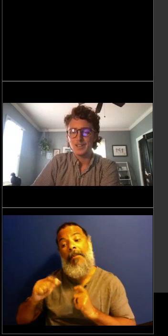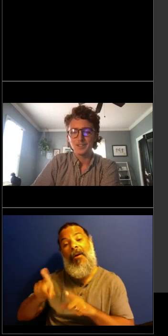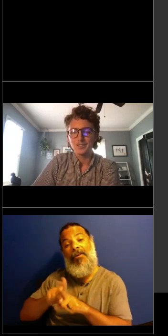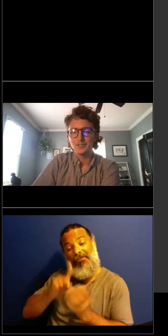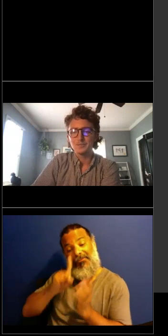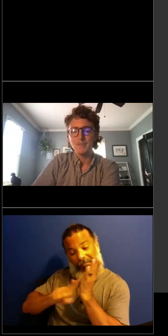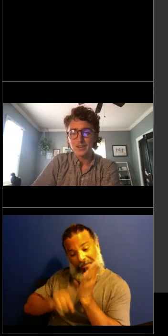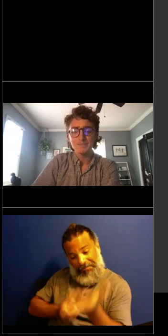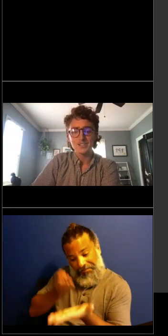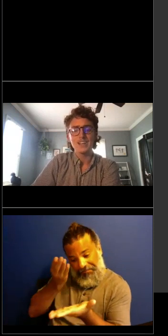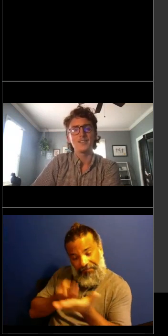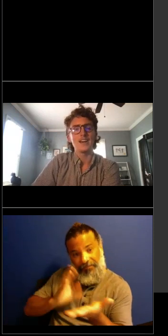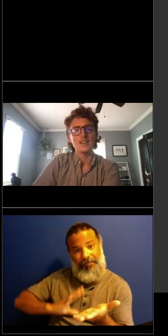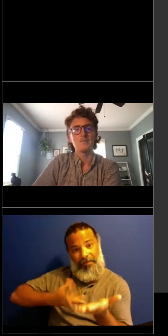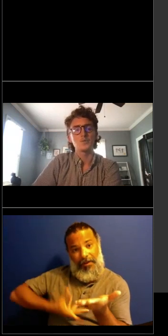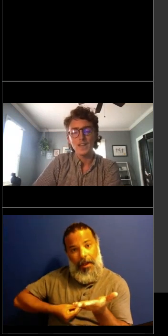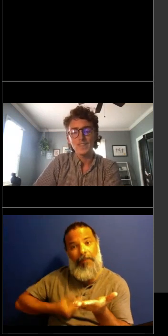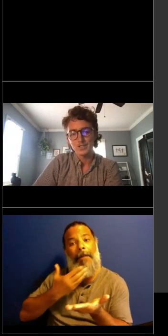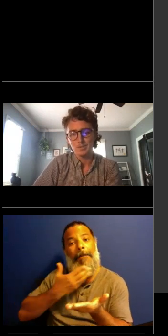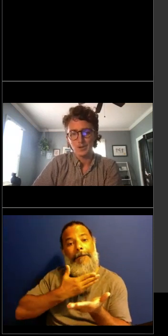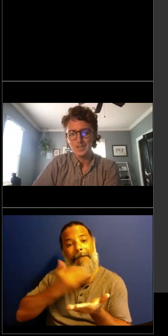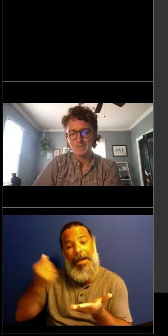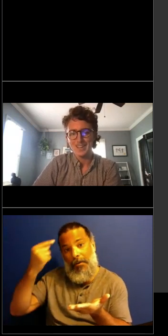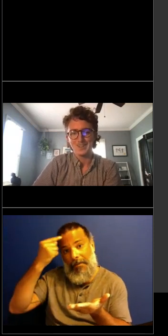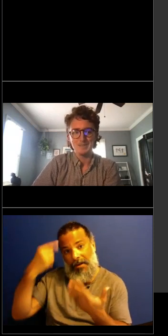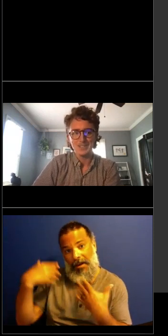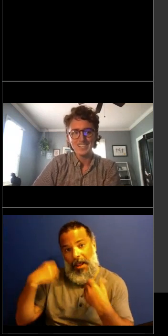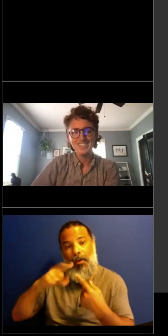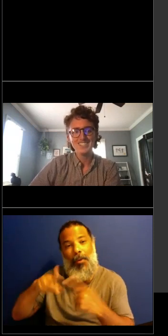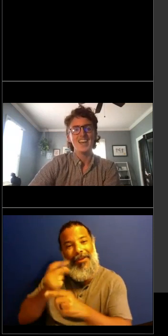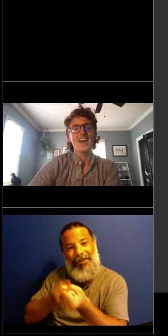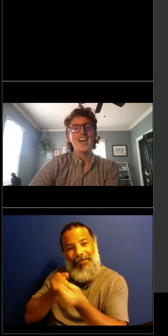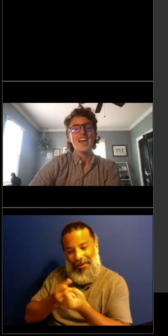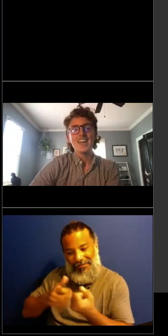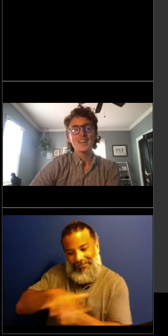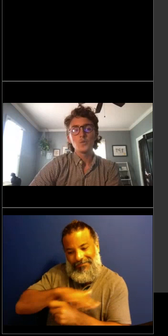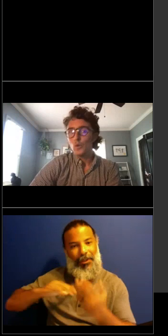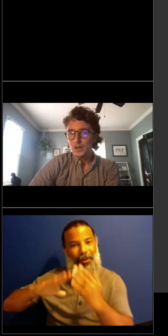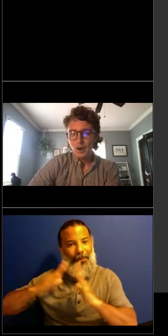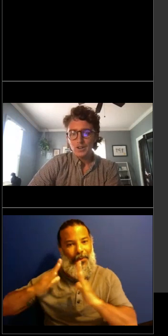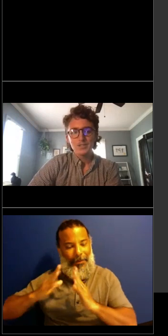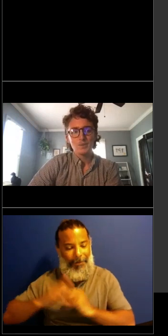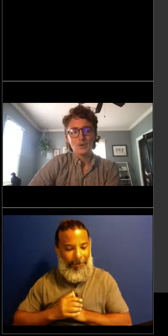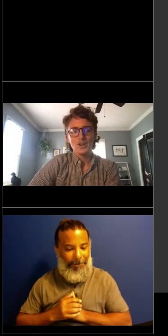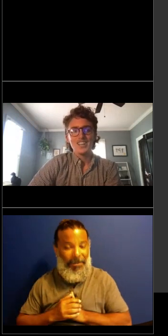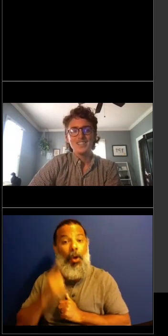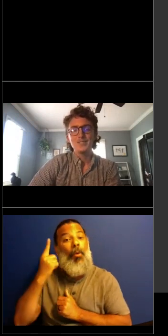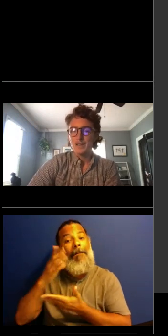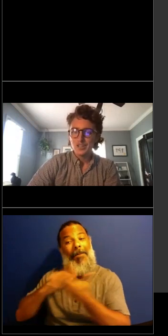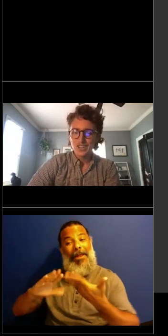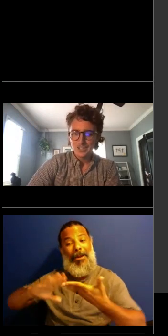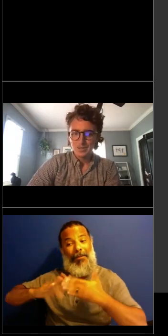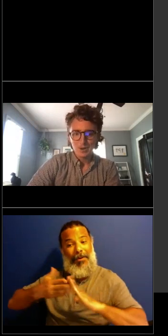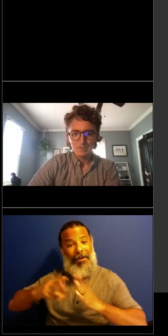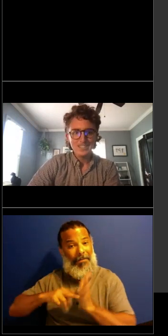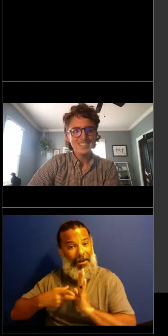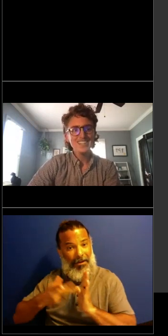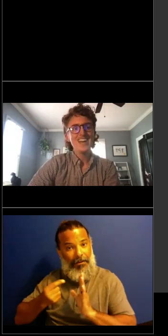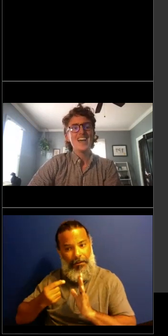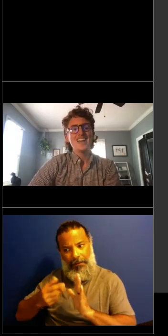have better mental health outcomes when they're supported by their communities. And one part of support is being